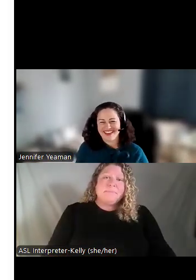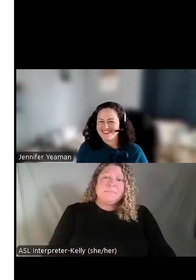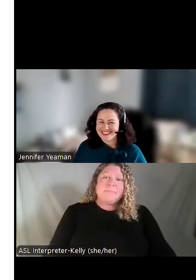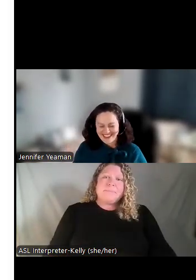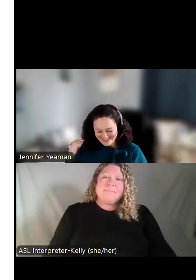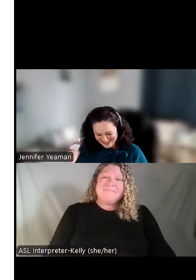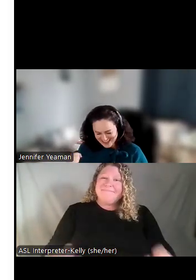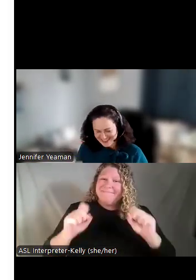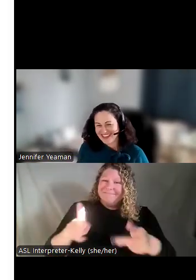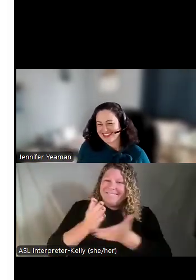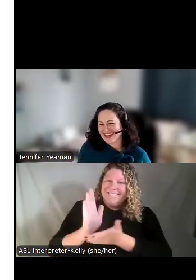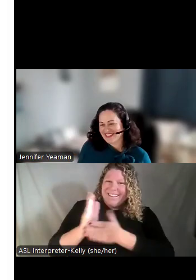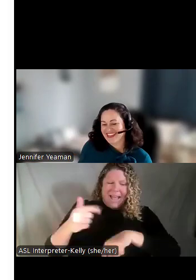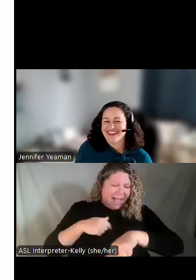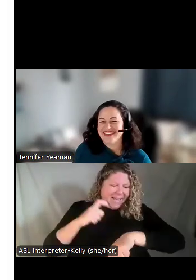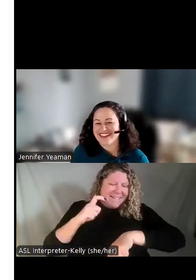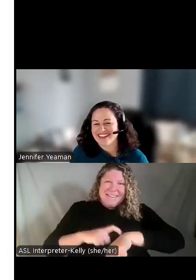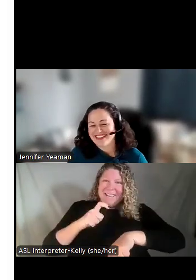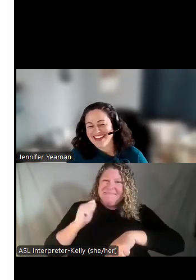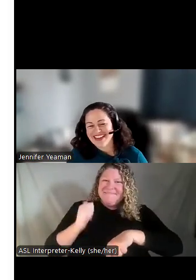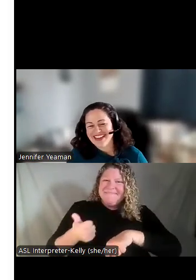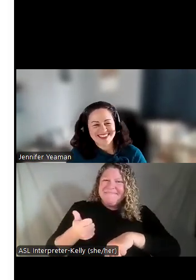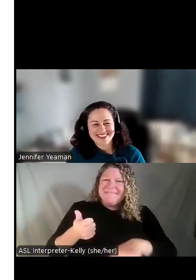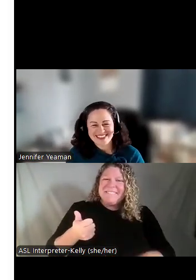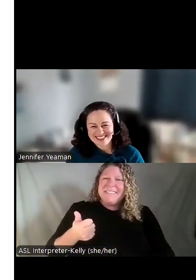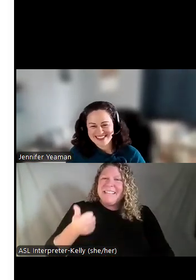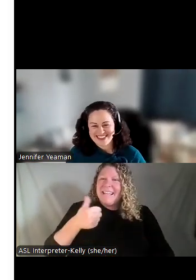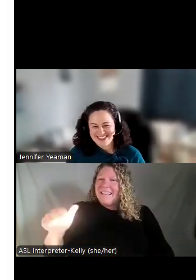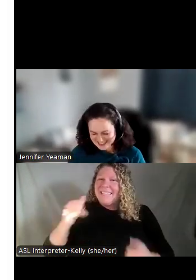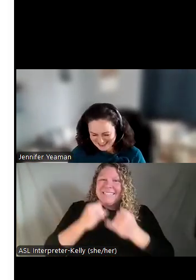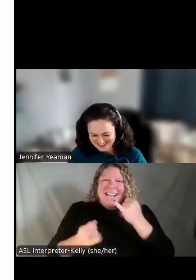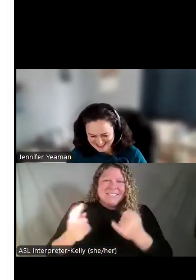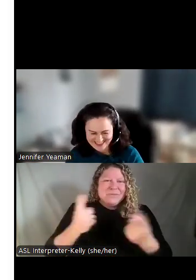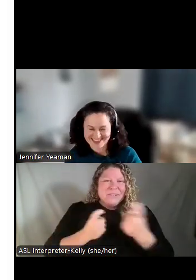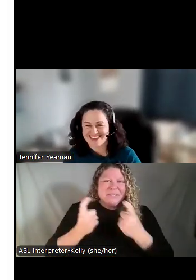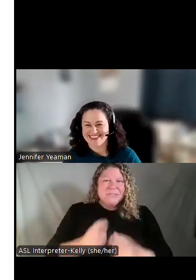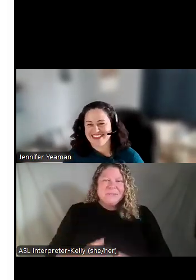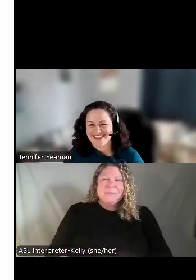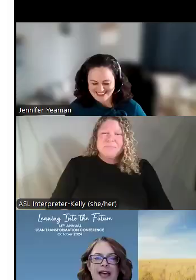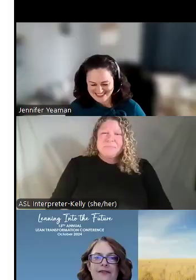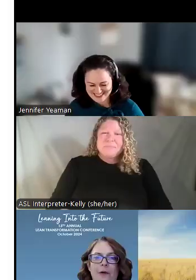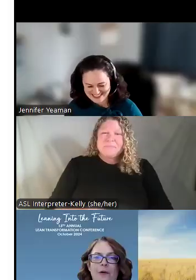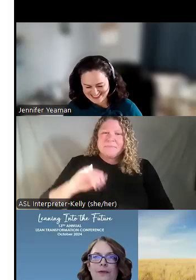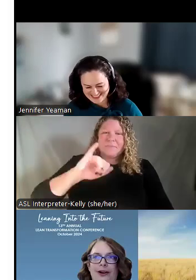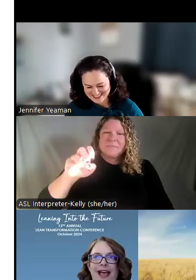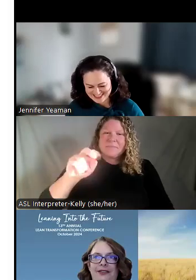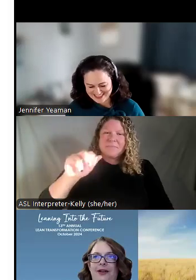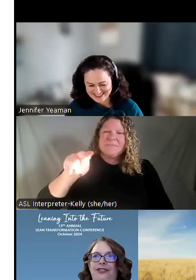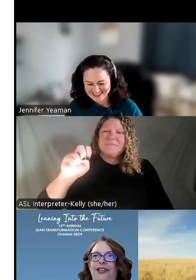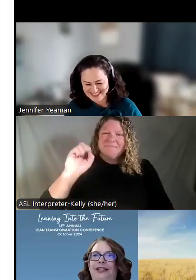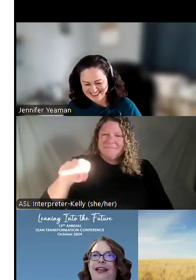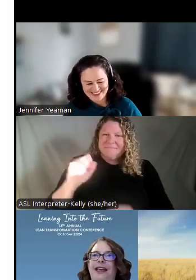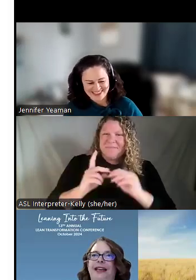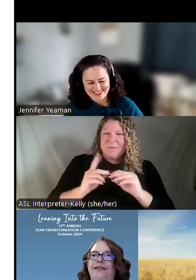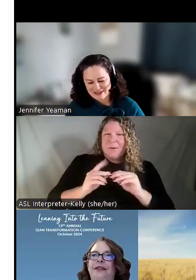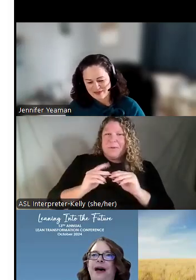All right, I made time. Any last questions? Yes, we have one more last